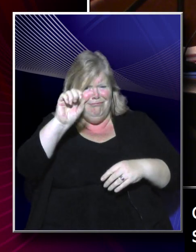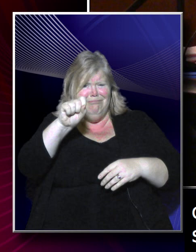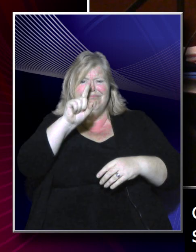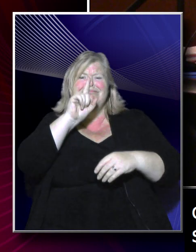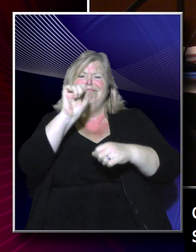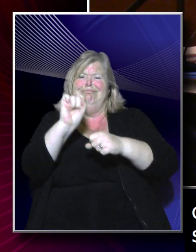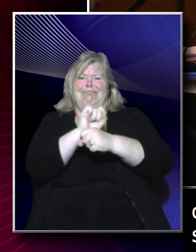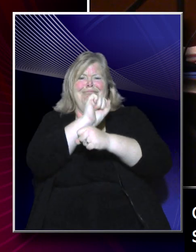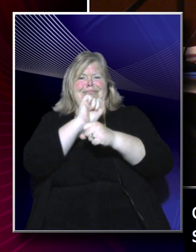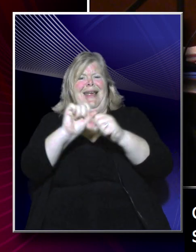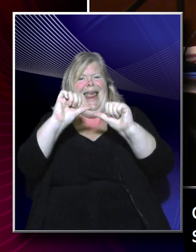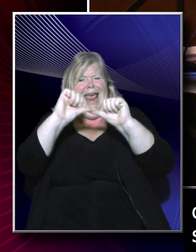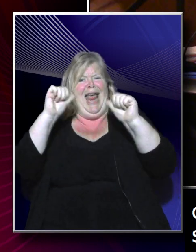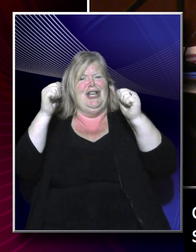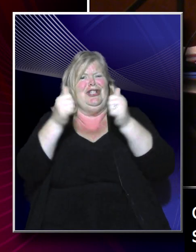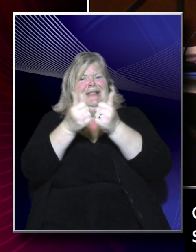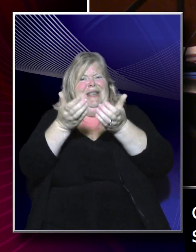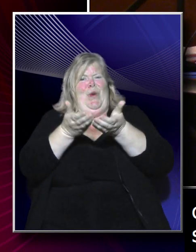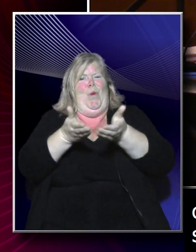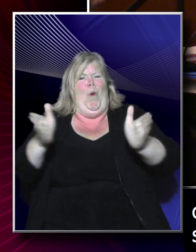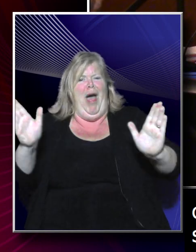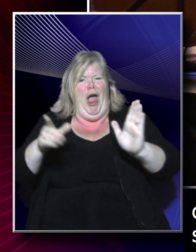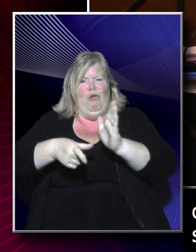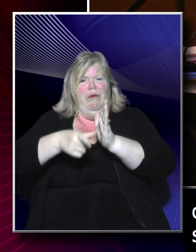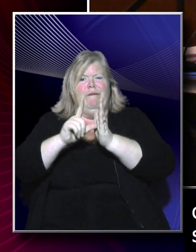review, not just school review.